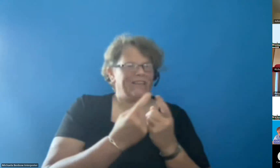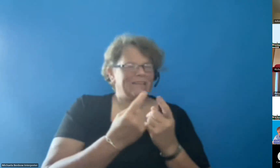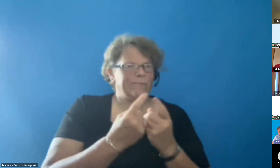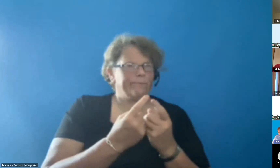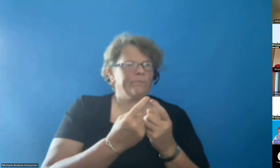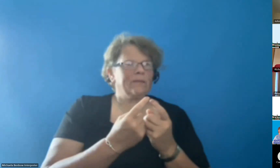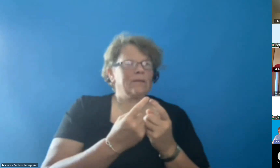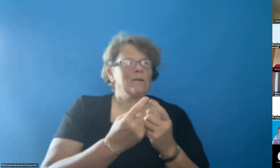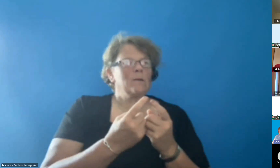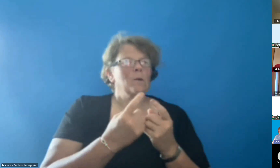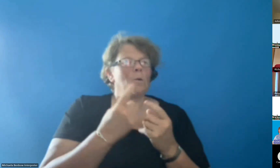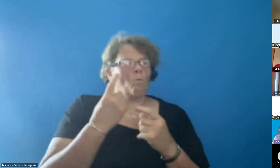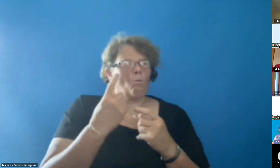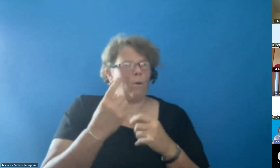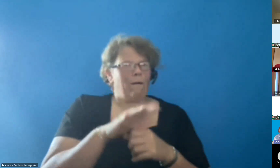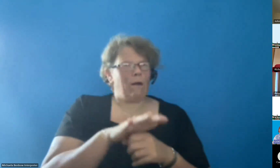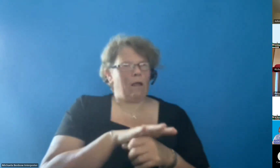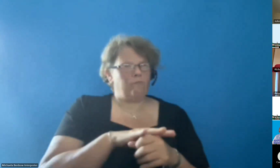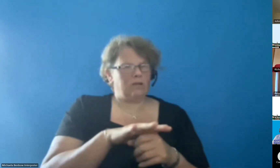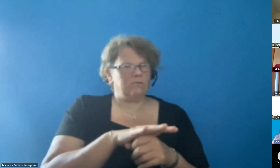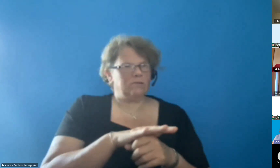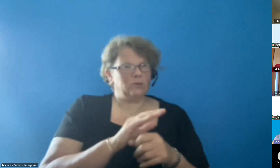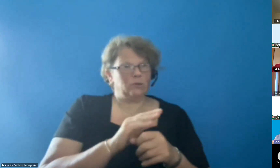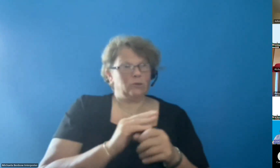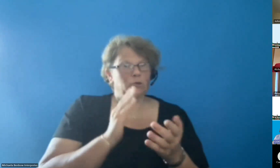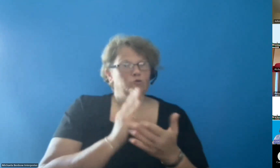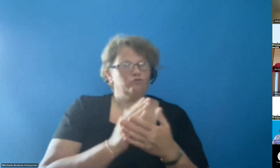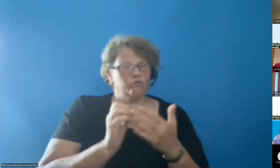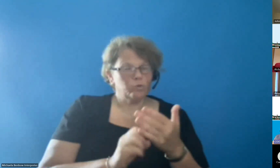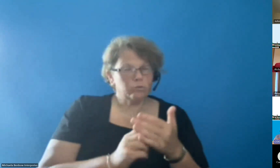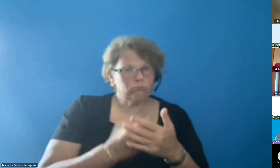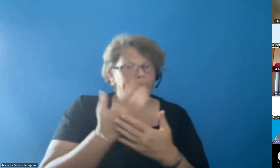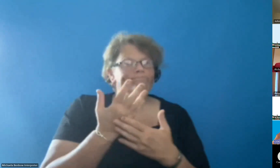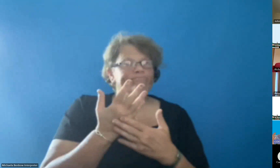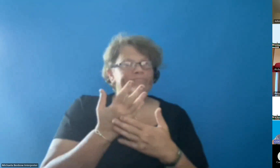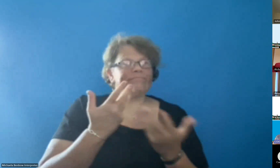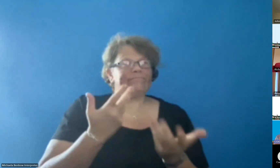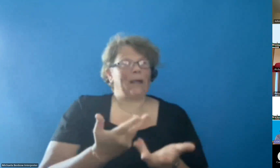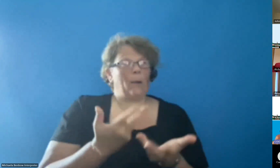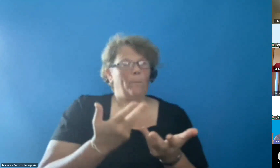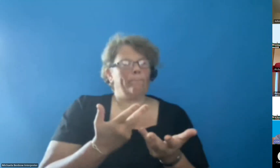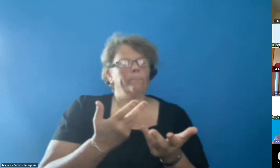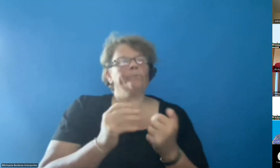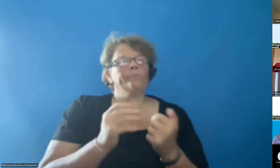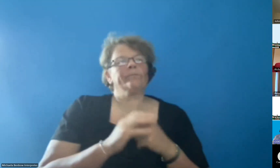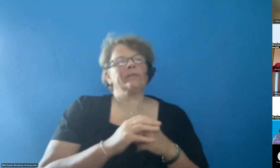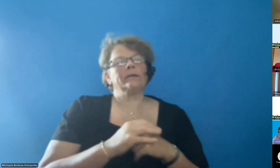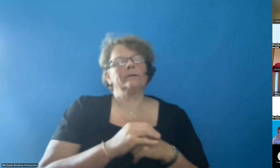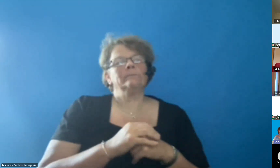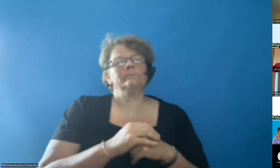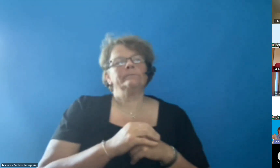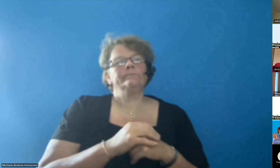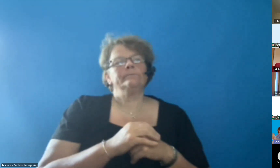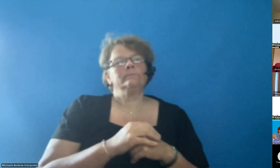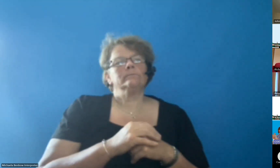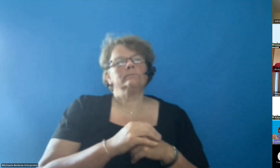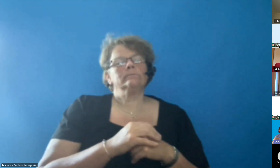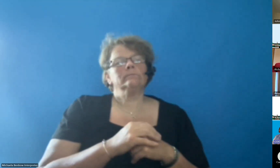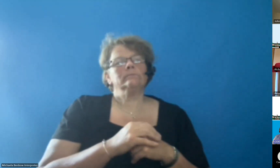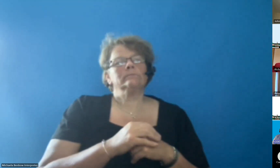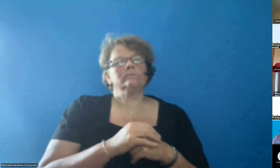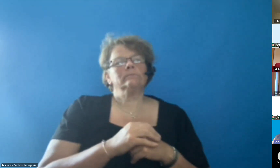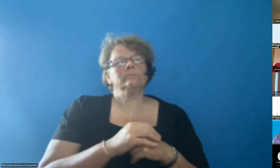one aspect of true innovation that's actually in place now, and that will be progressed certainly over this 5-year